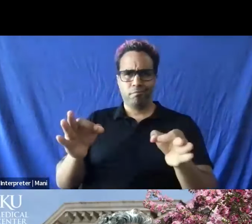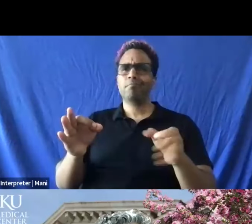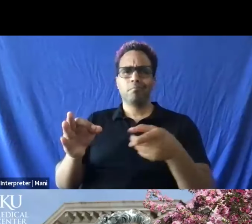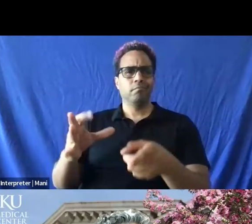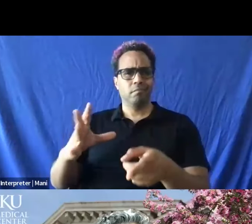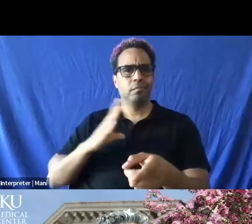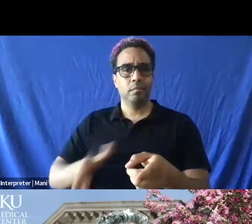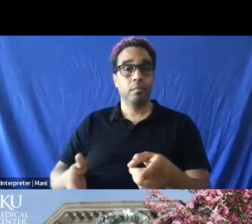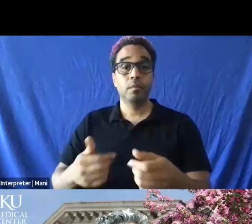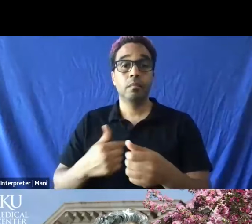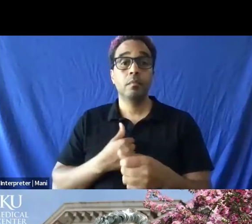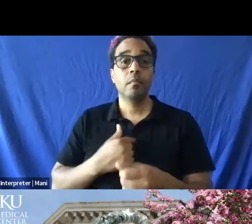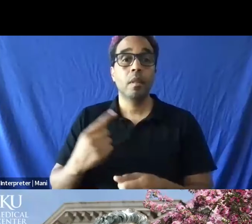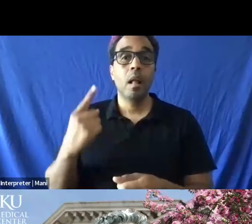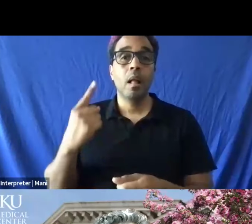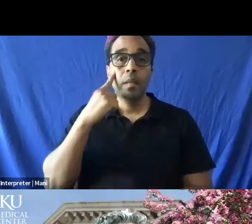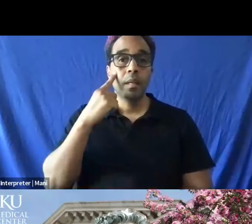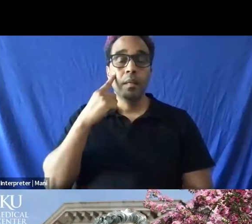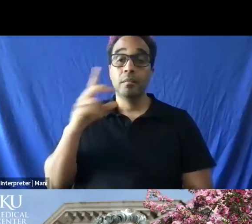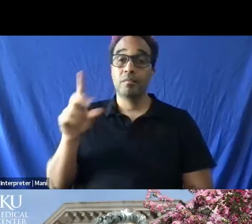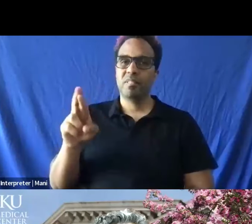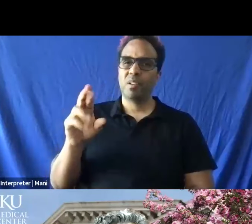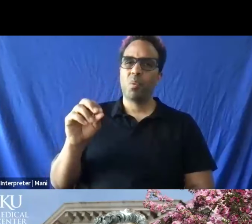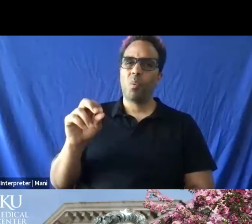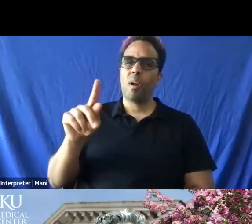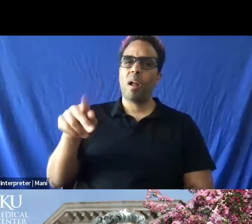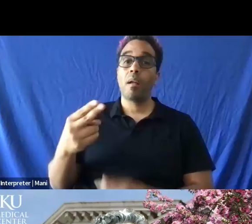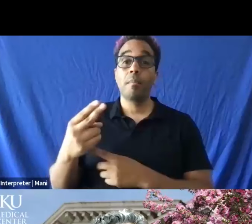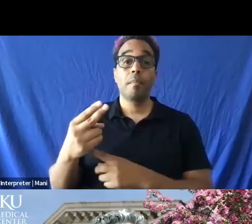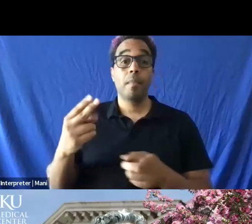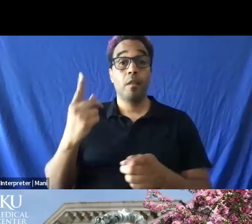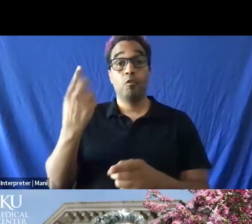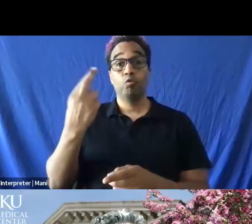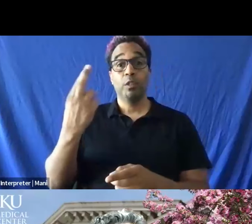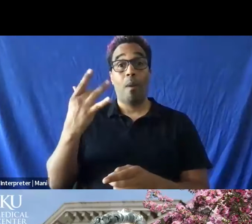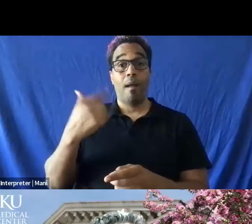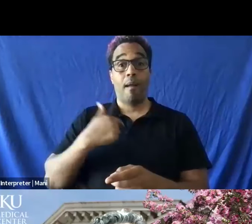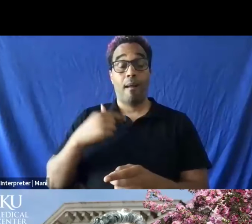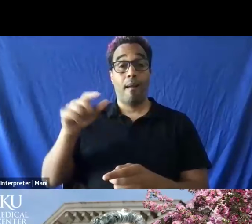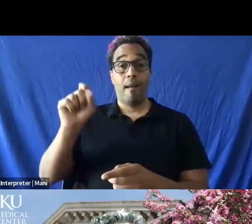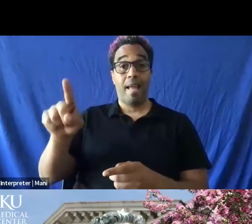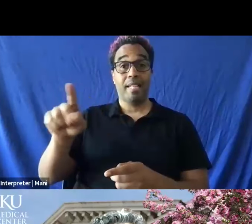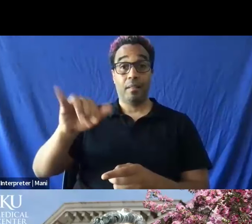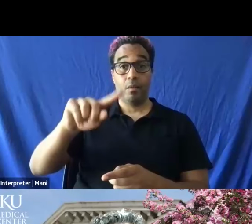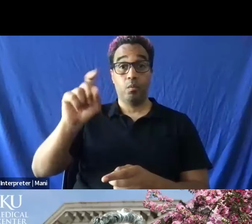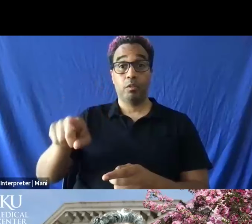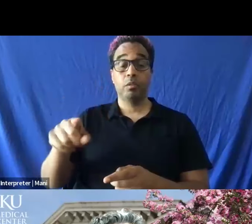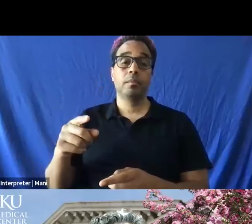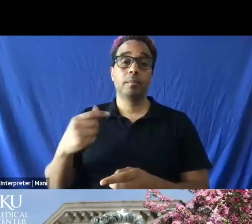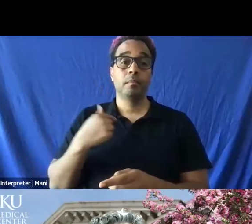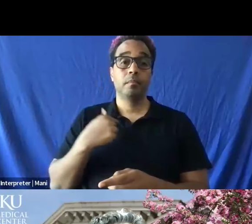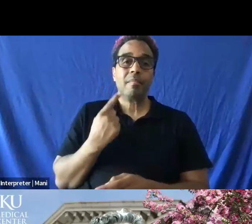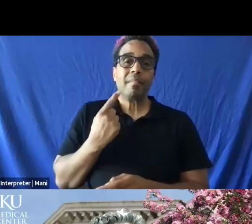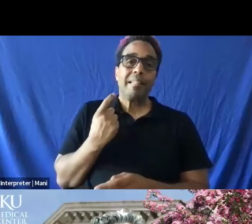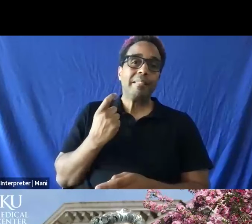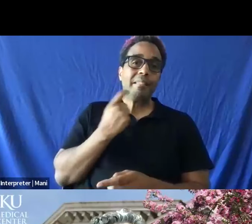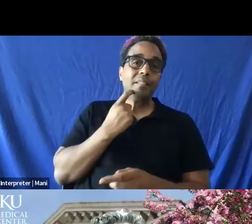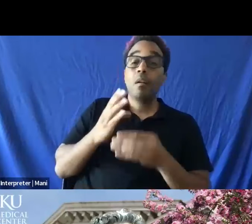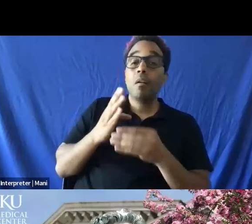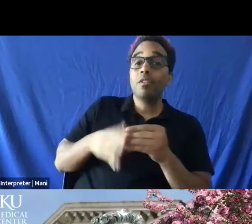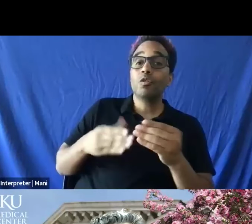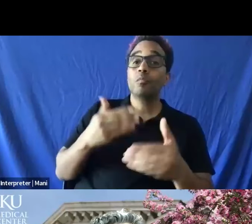think, So the reason I asked this question is because as someone who just completed the process of, you know,